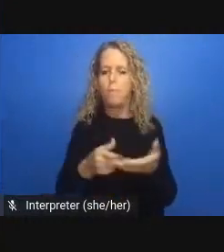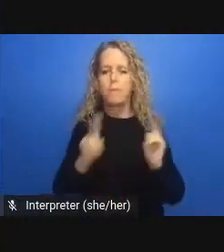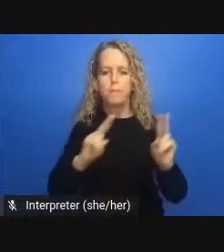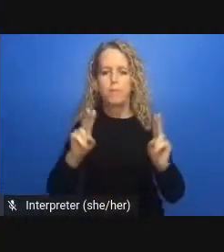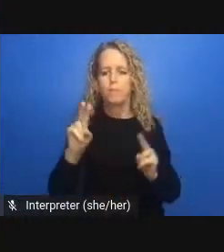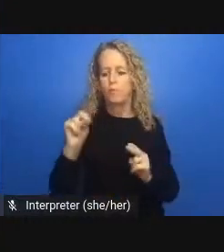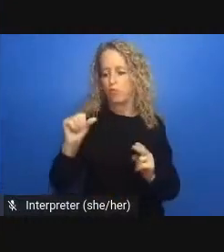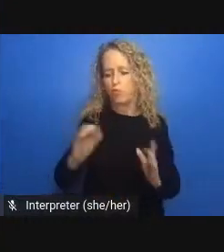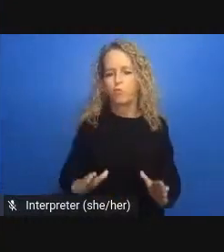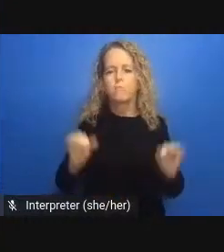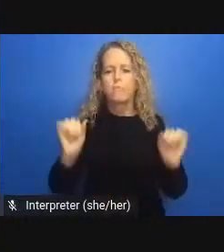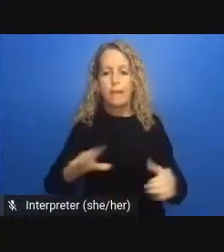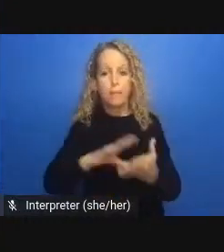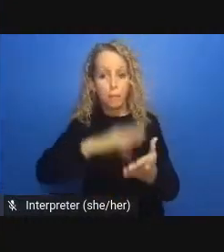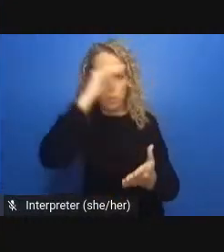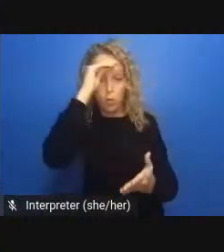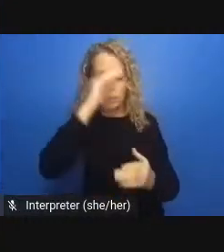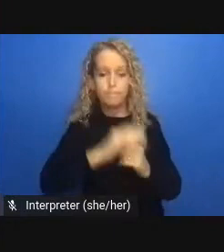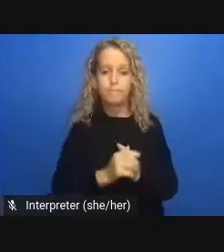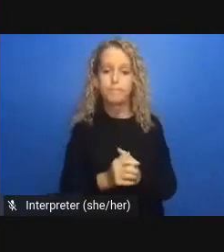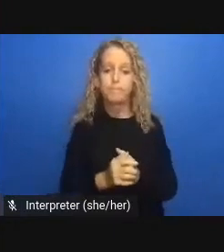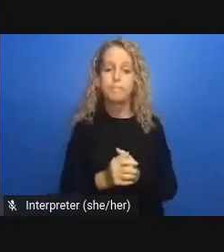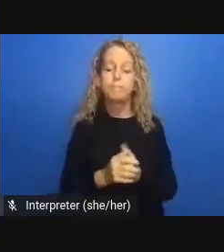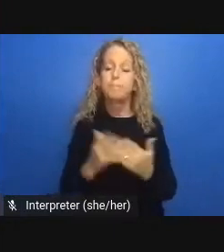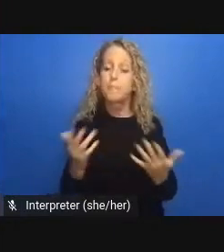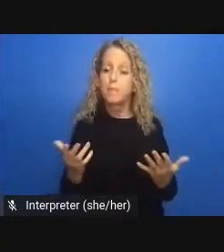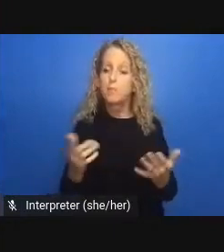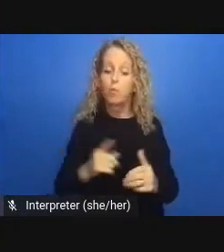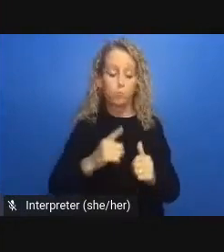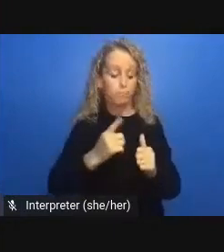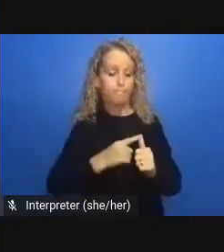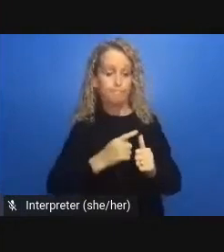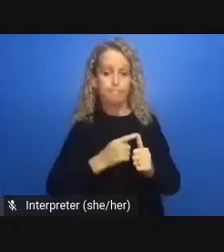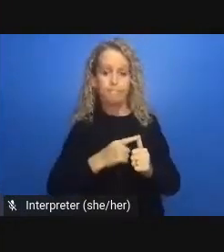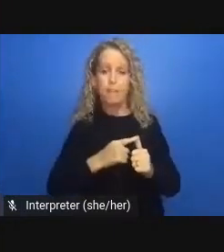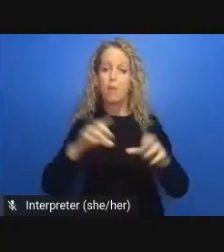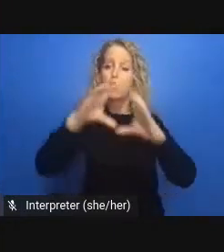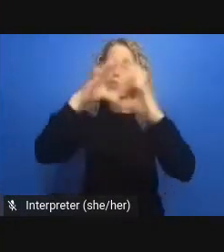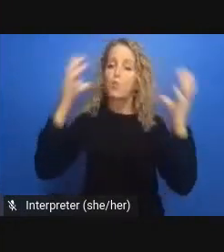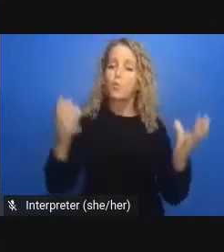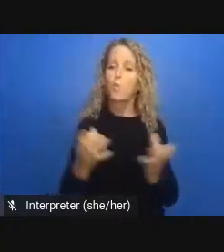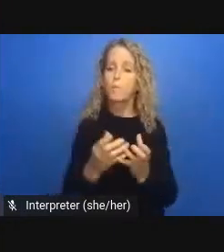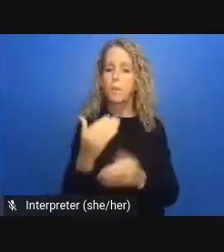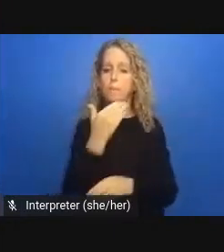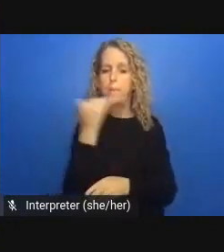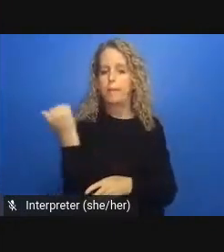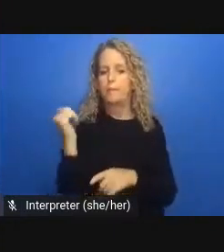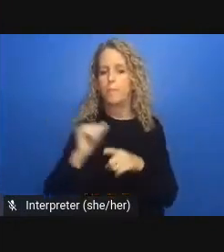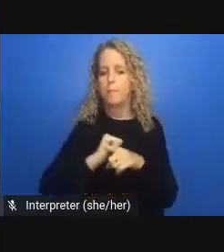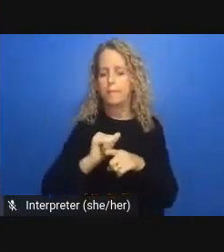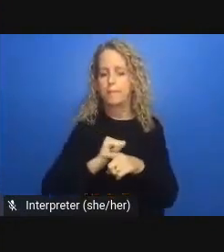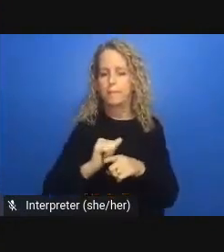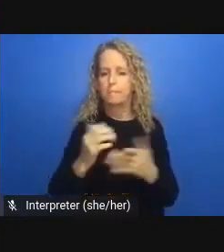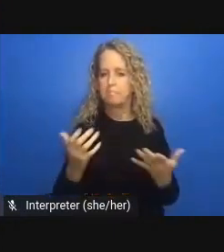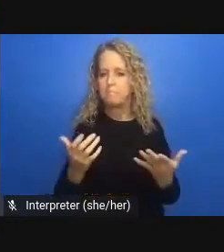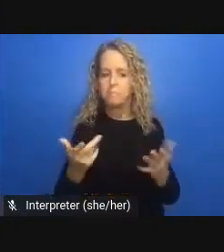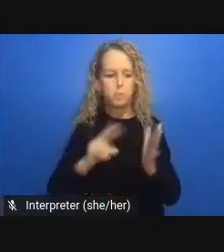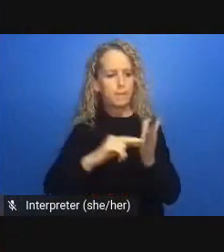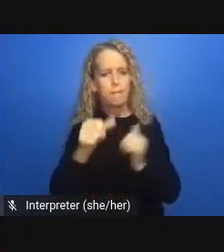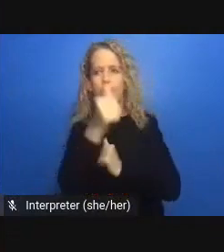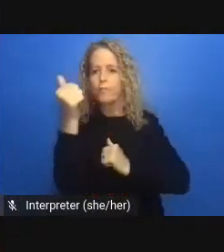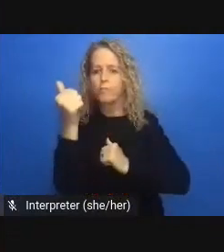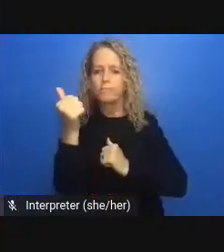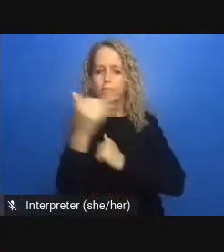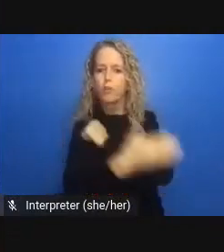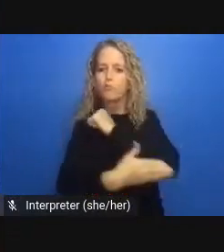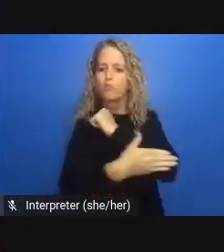first one is to do a survey of global best practices. So there are best practices in other countries and other regions